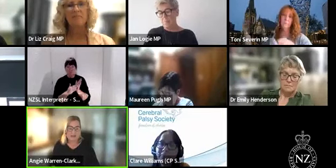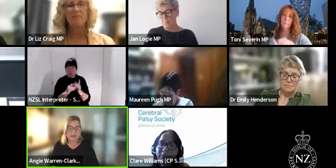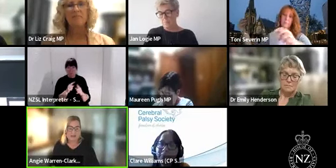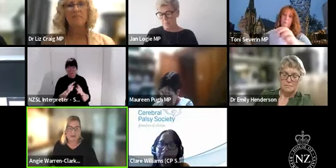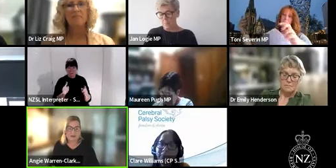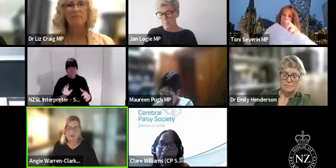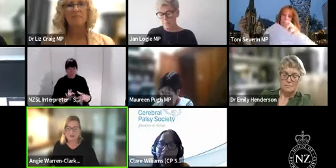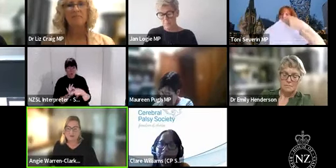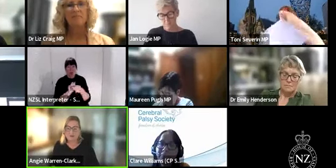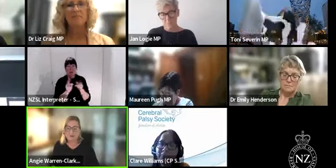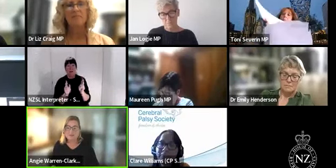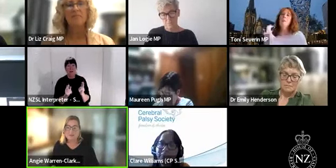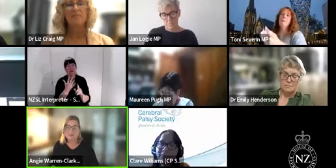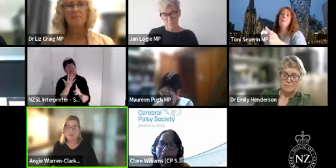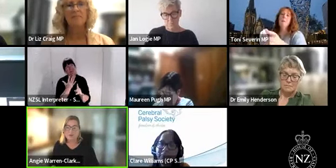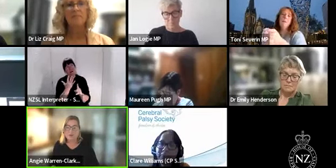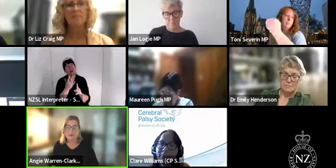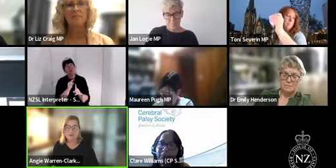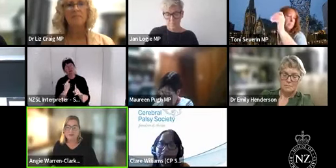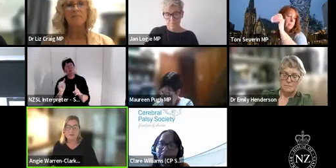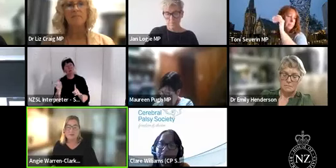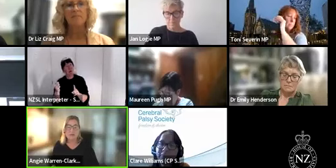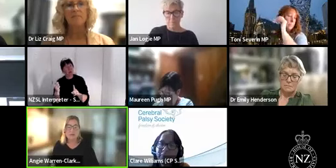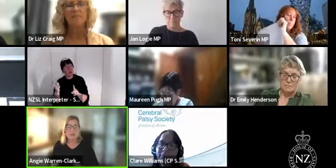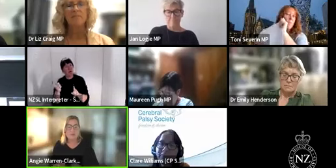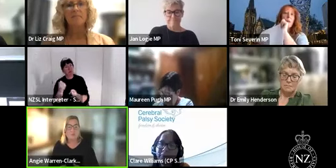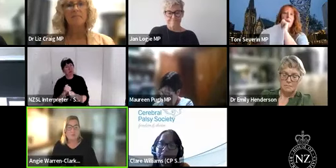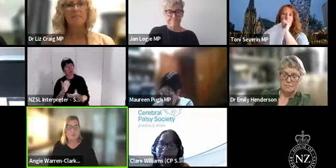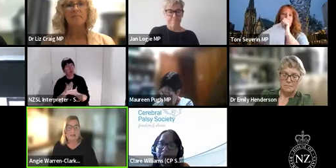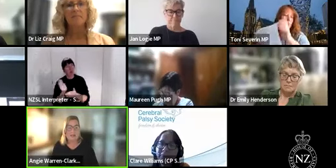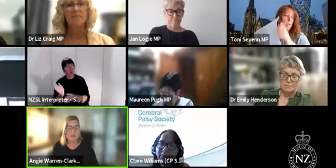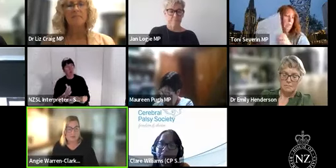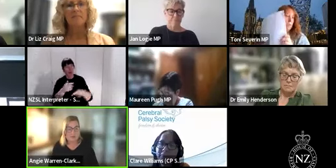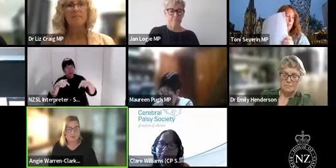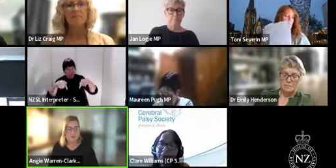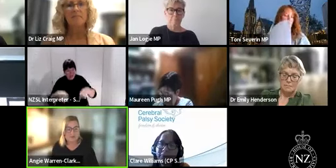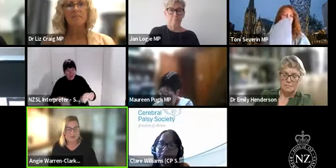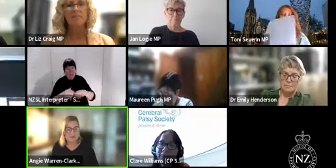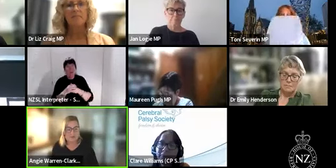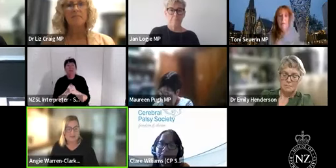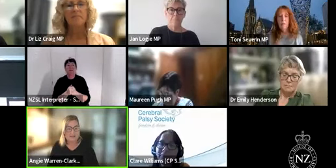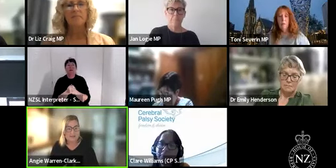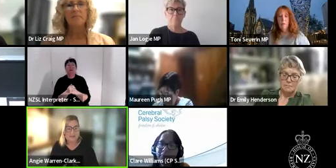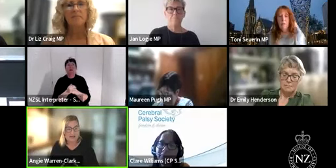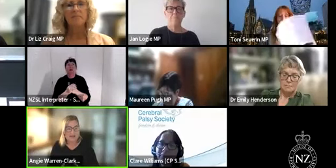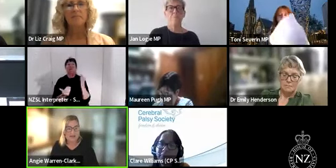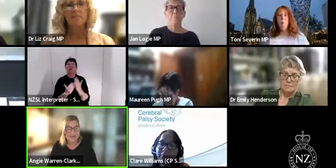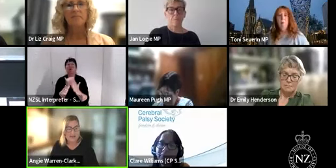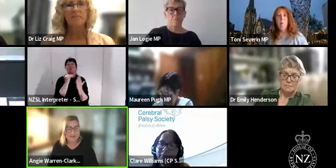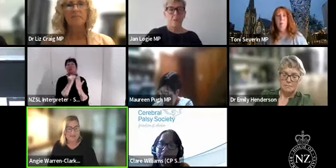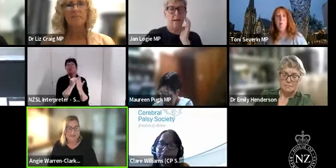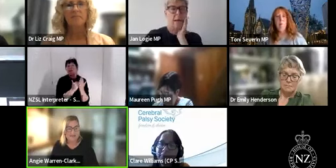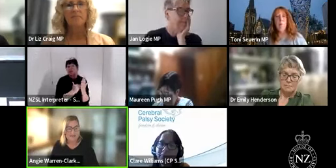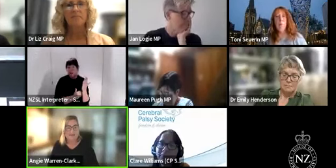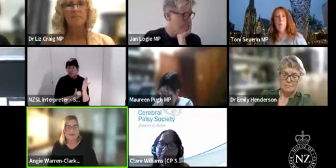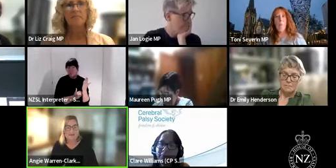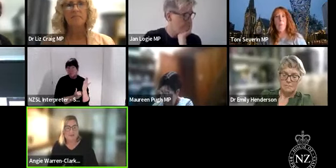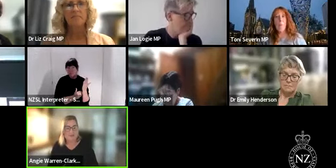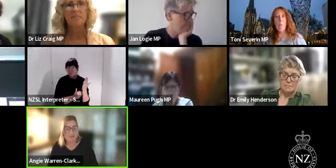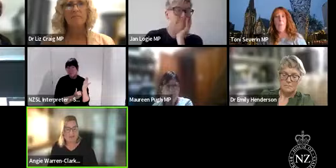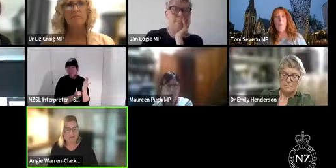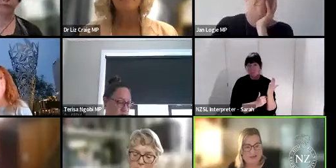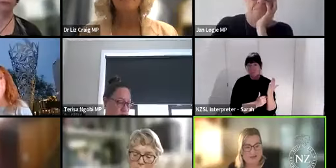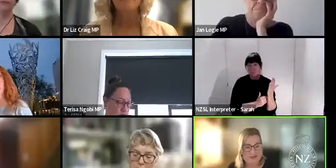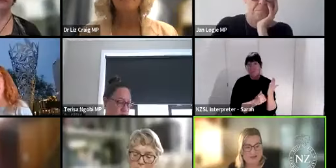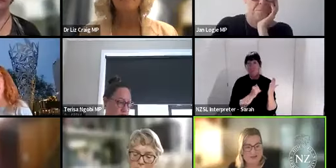in about 5 to, so we all know we're in the room. There will be a new agenda out, if